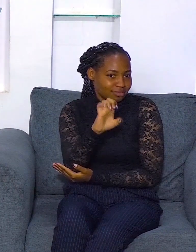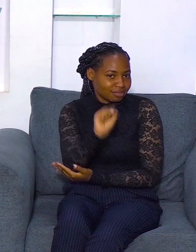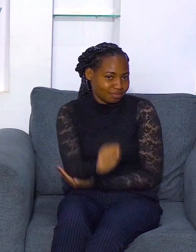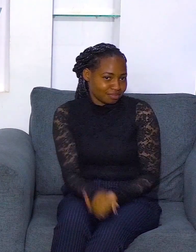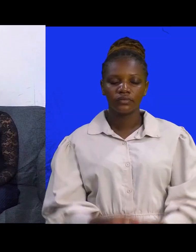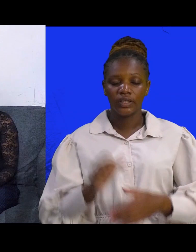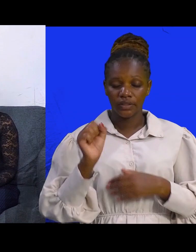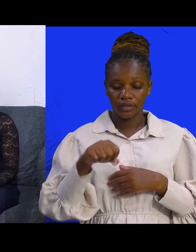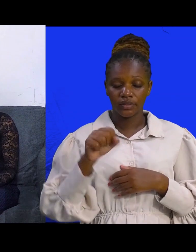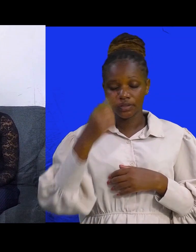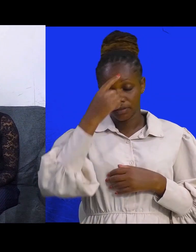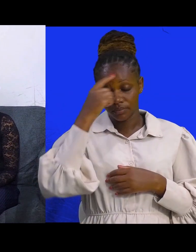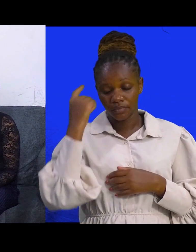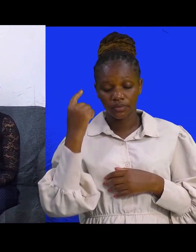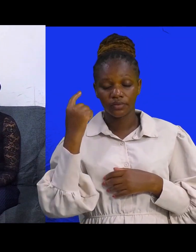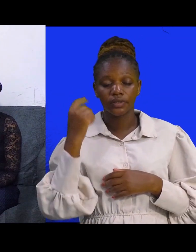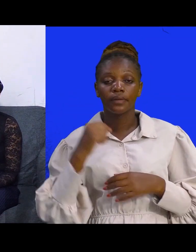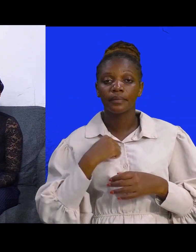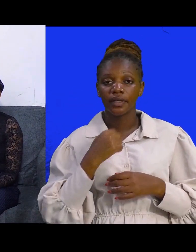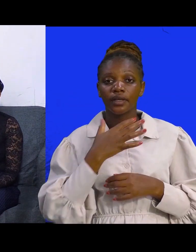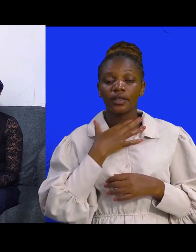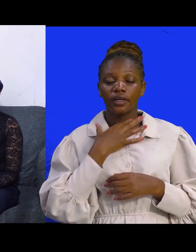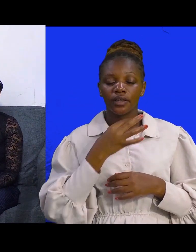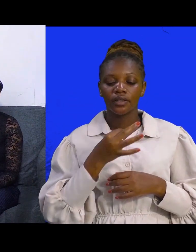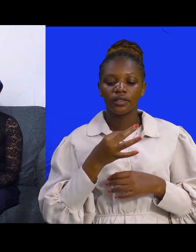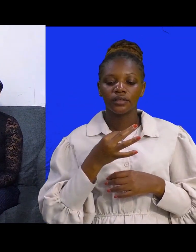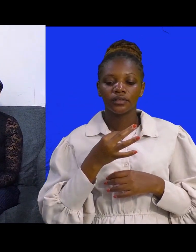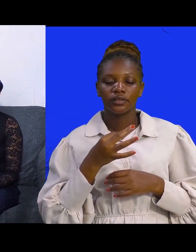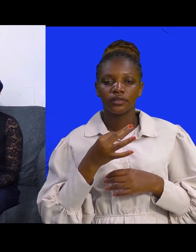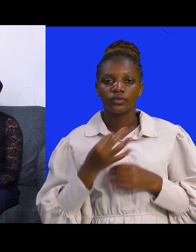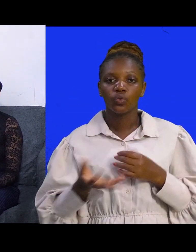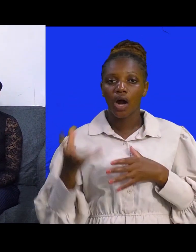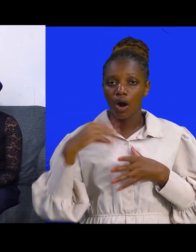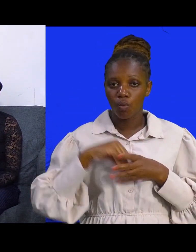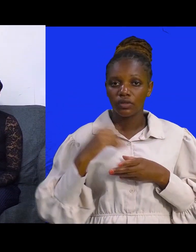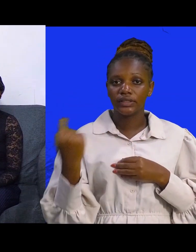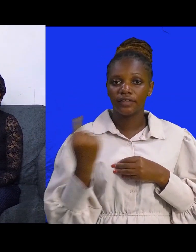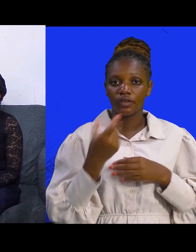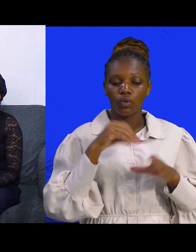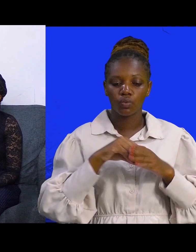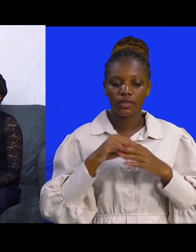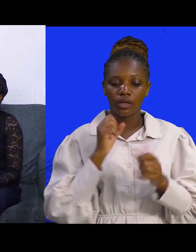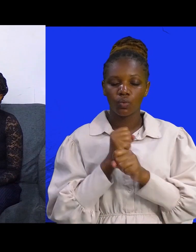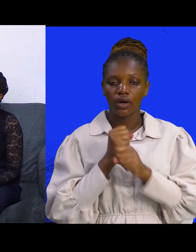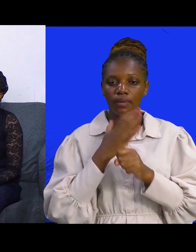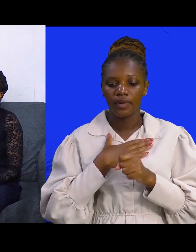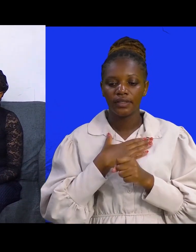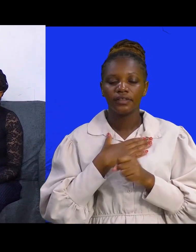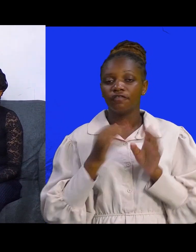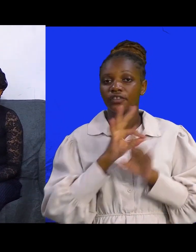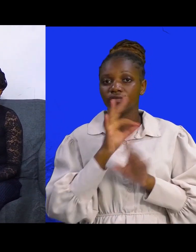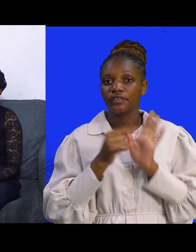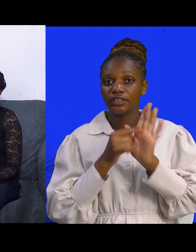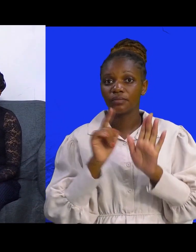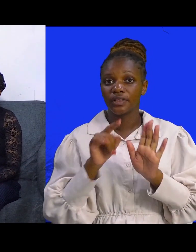Now, you being as Because I like the concept of being able to accommodate everyone, even the concept